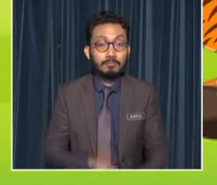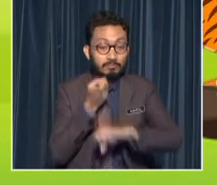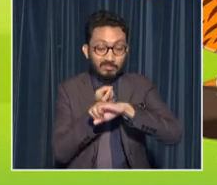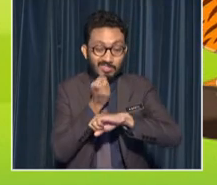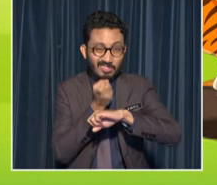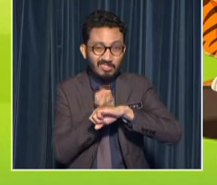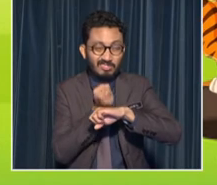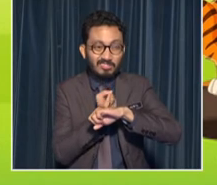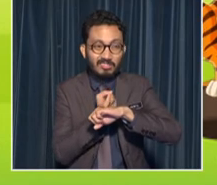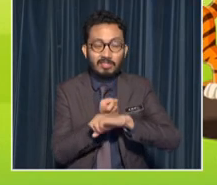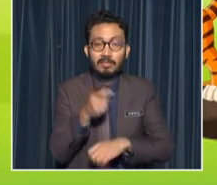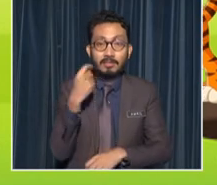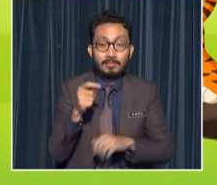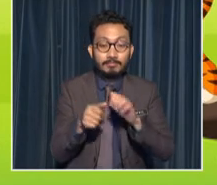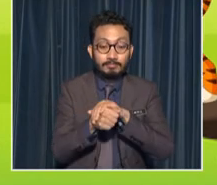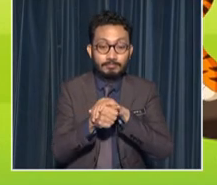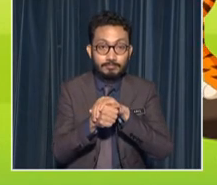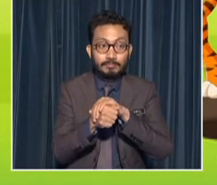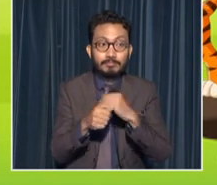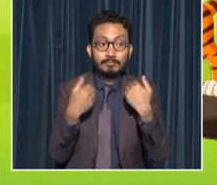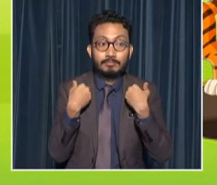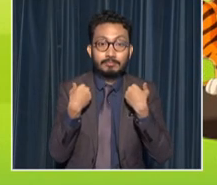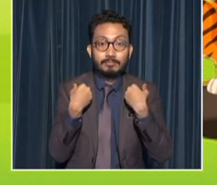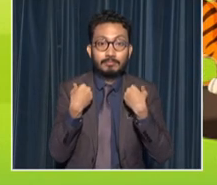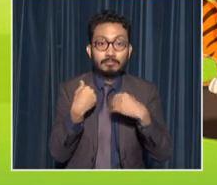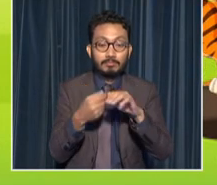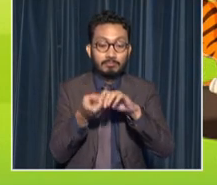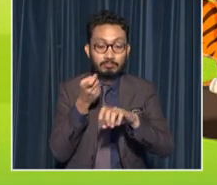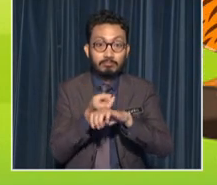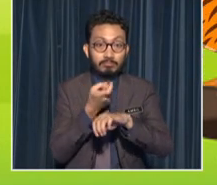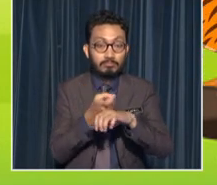Shell. The snail has a hard shell.